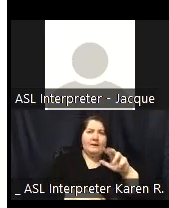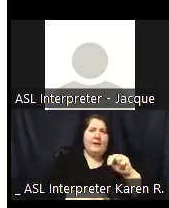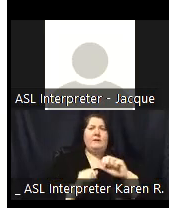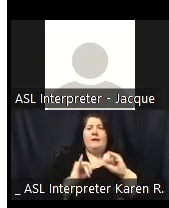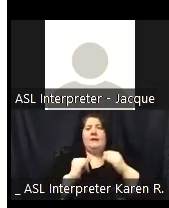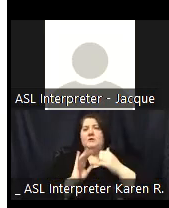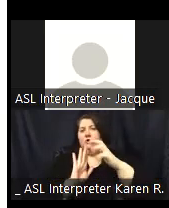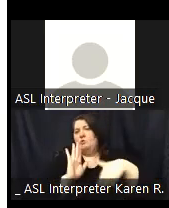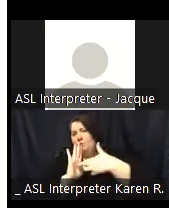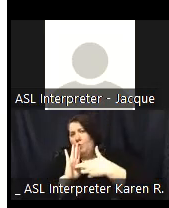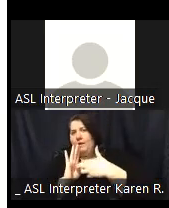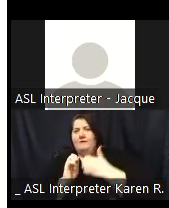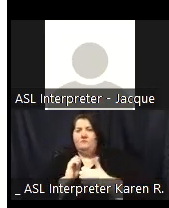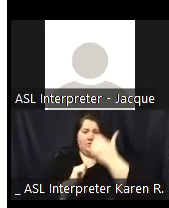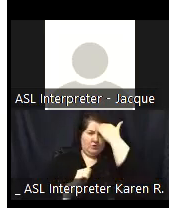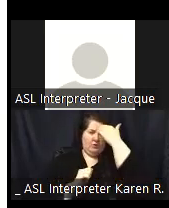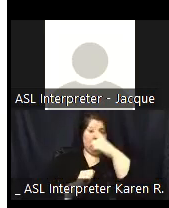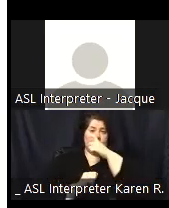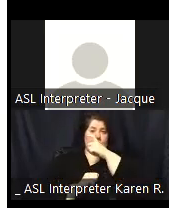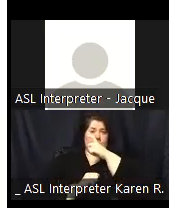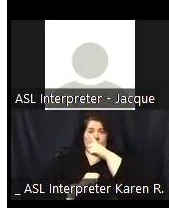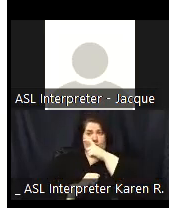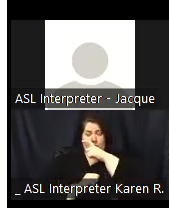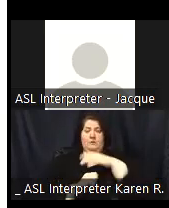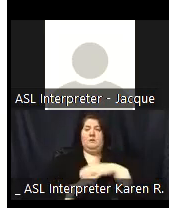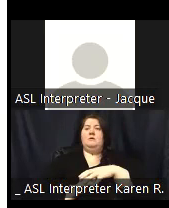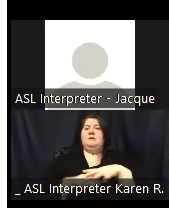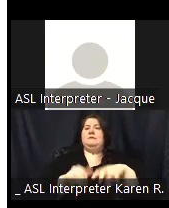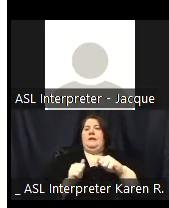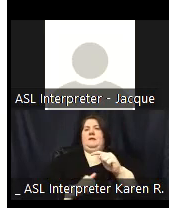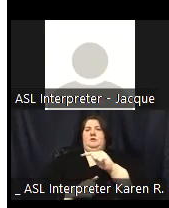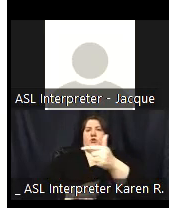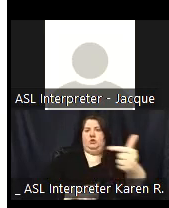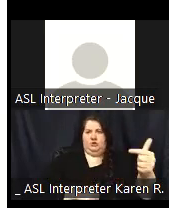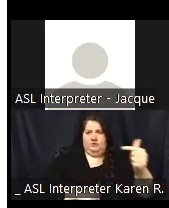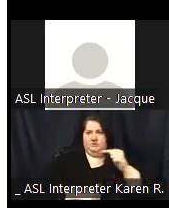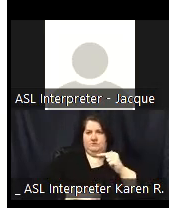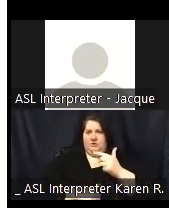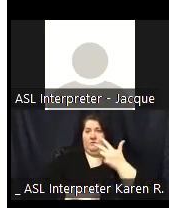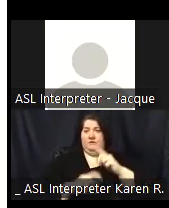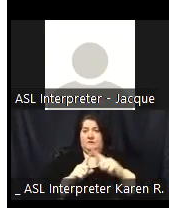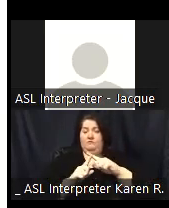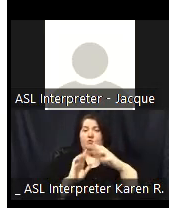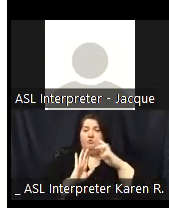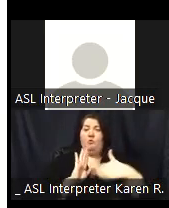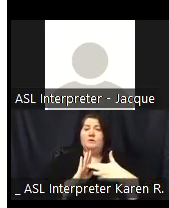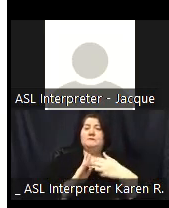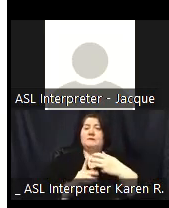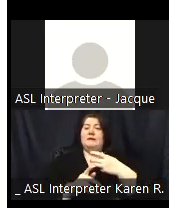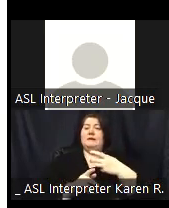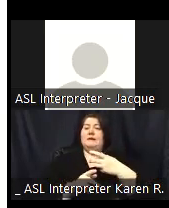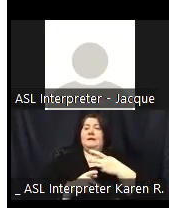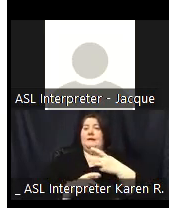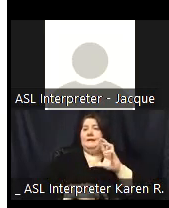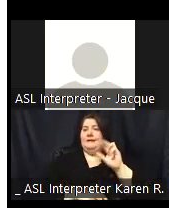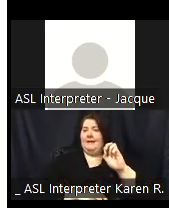knows who everyone in the space is. And you'll take turns being 3 different roles. A caregiver, so you'll choose